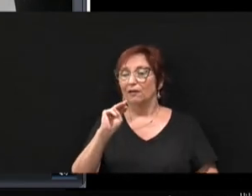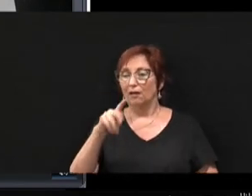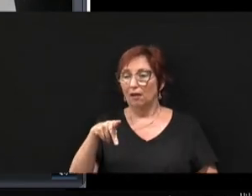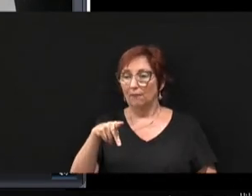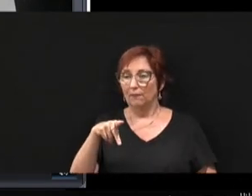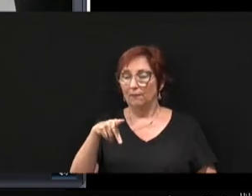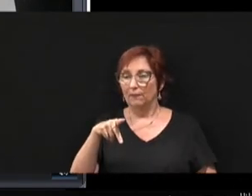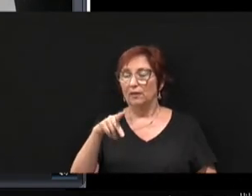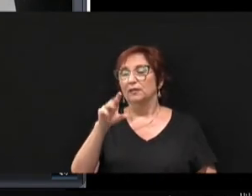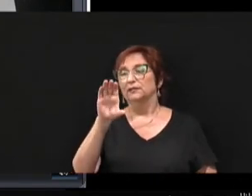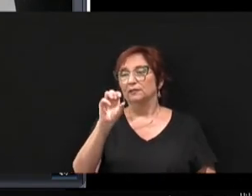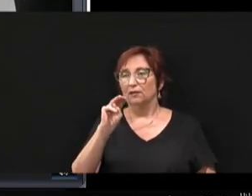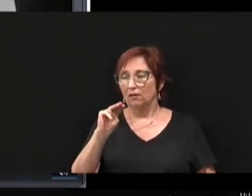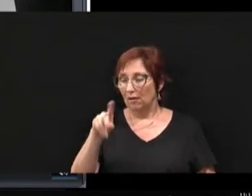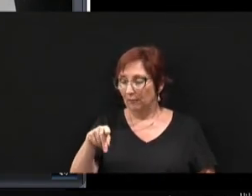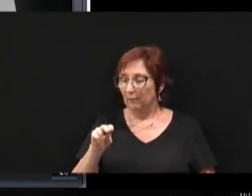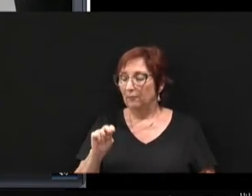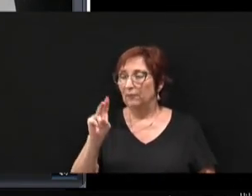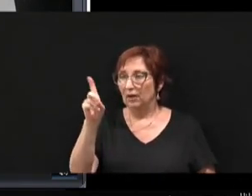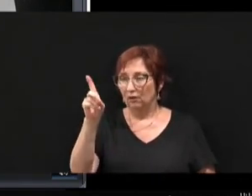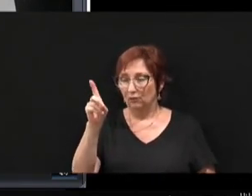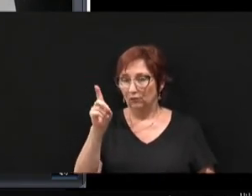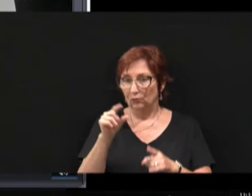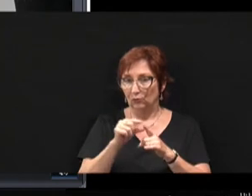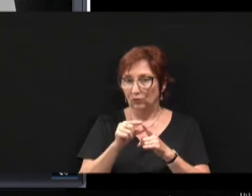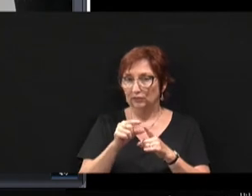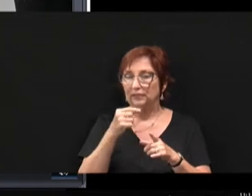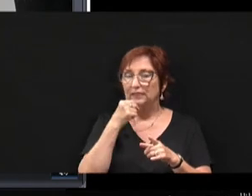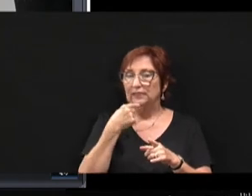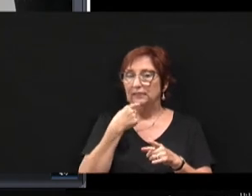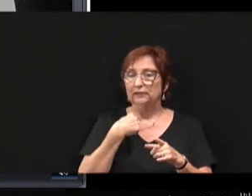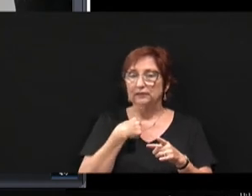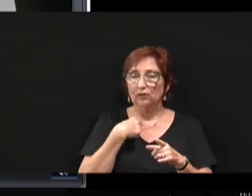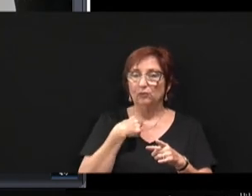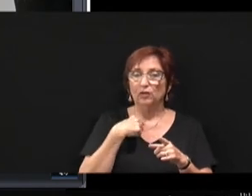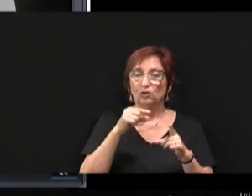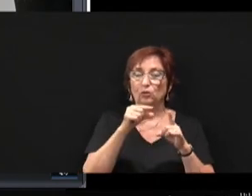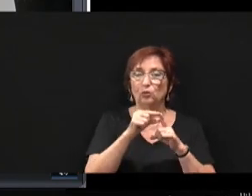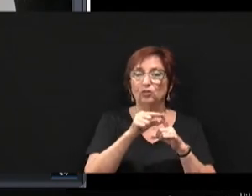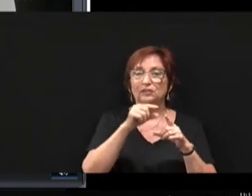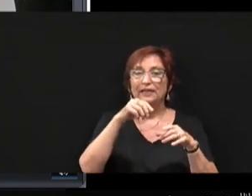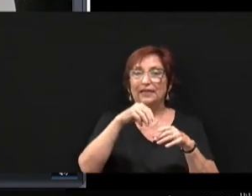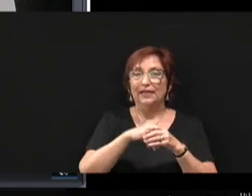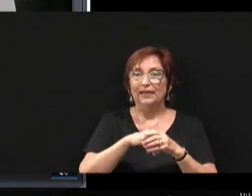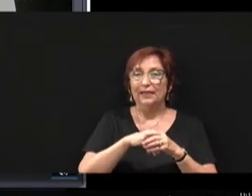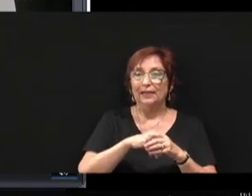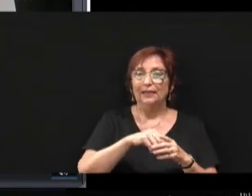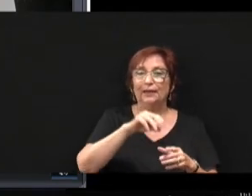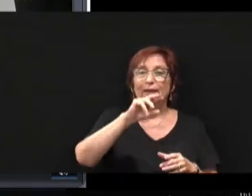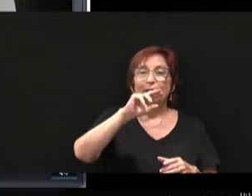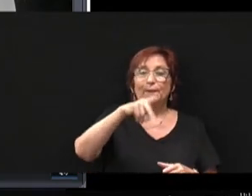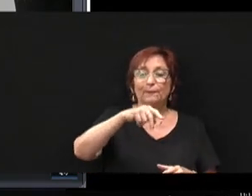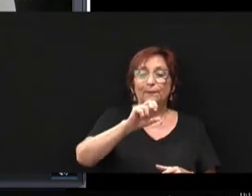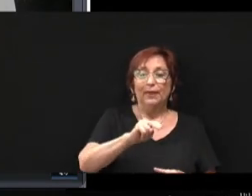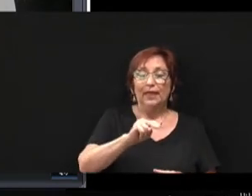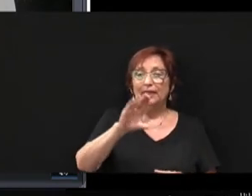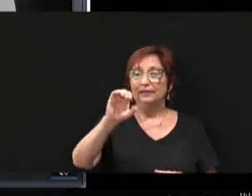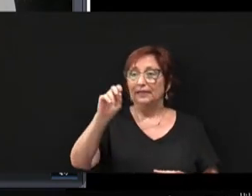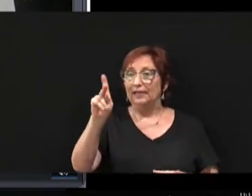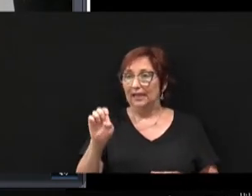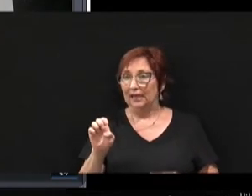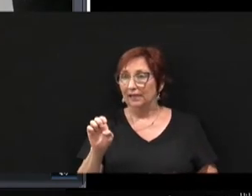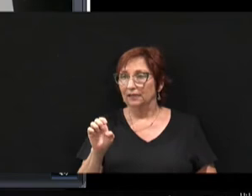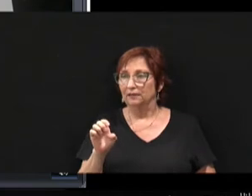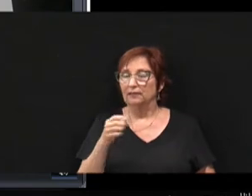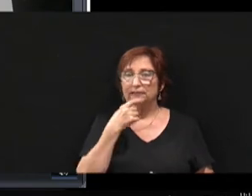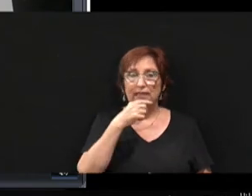words. And that would be, tell me the words in pancake. And it would be pancake. This is a little